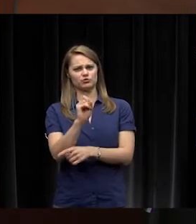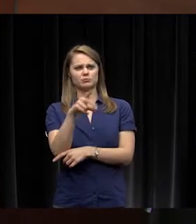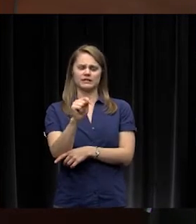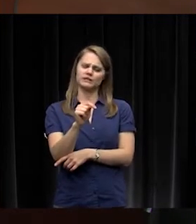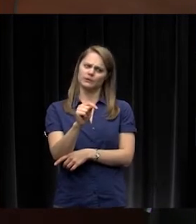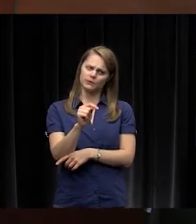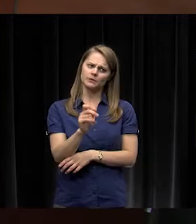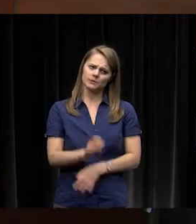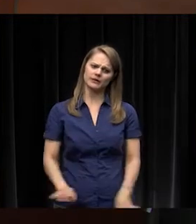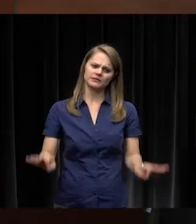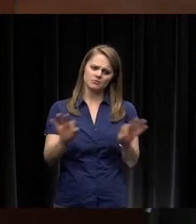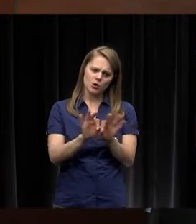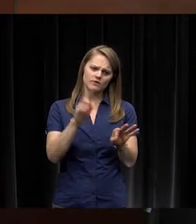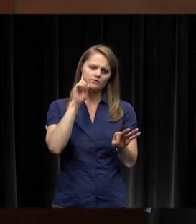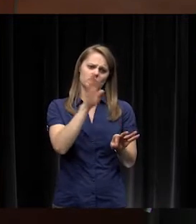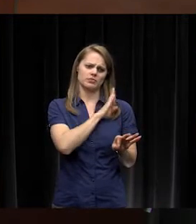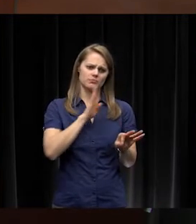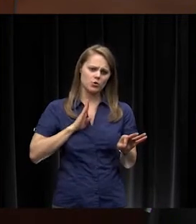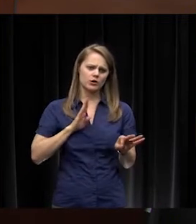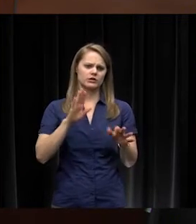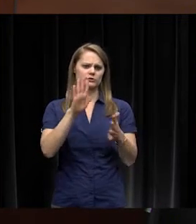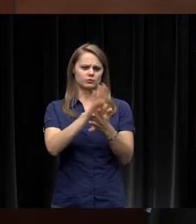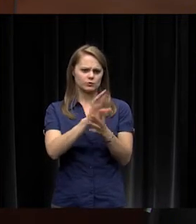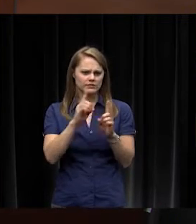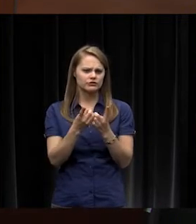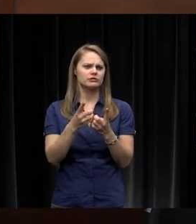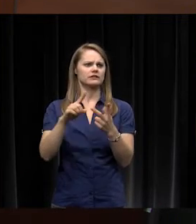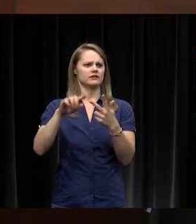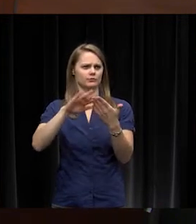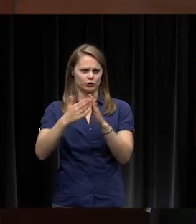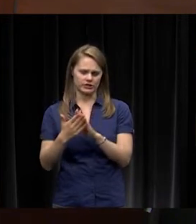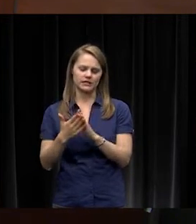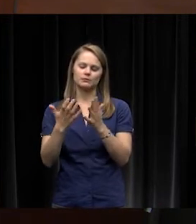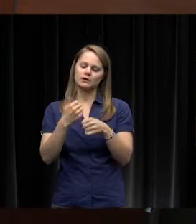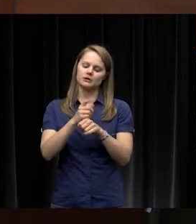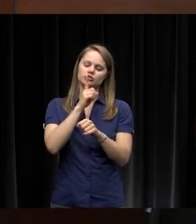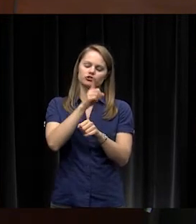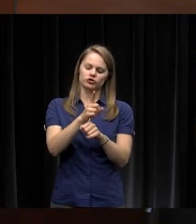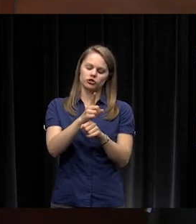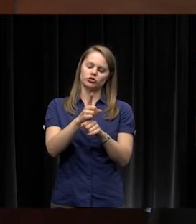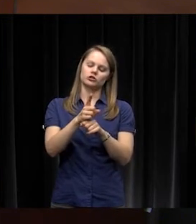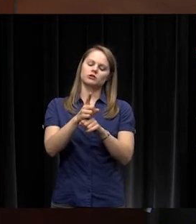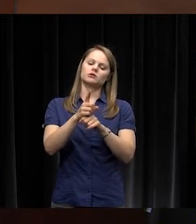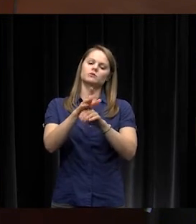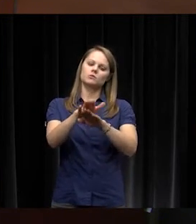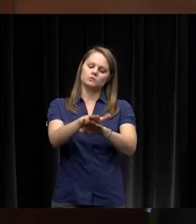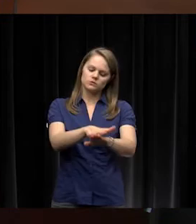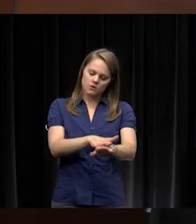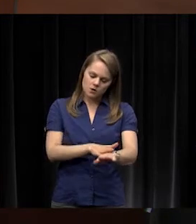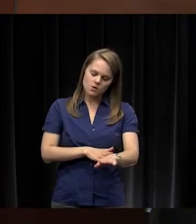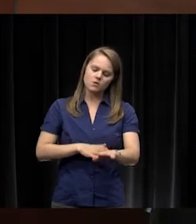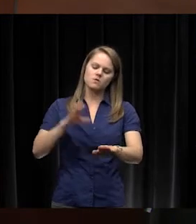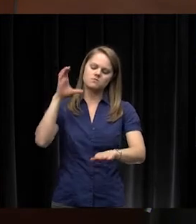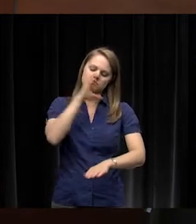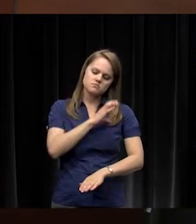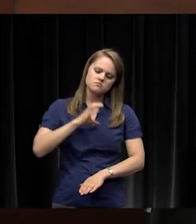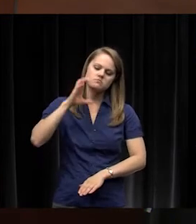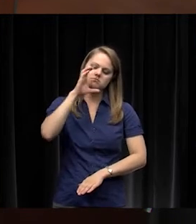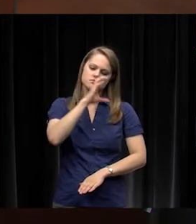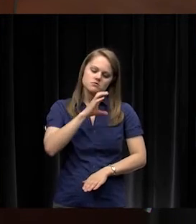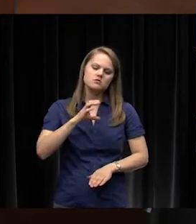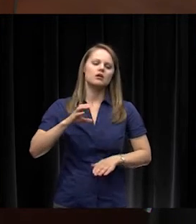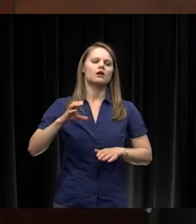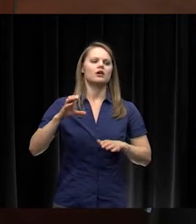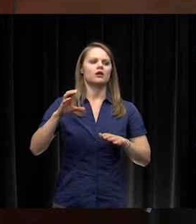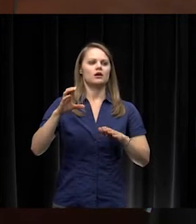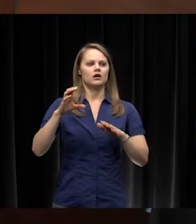for the community. We want to make sure that we get this right. So we want to make sure that we're taking our time and effort and being as open and transparent as we possibly can. So if at any